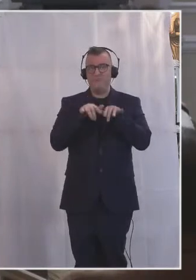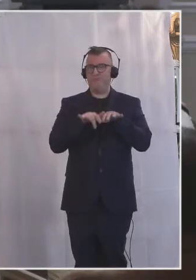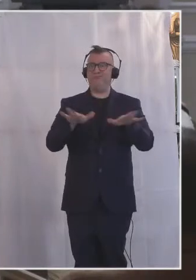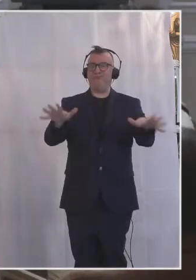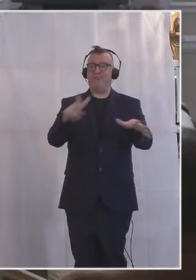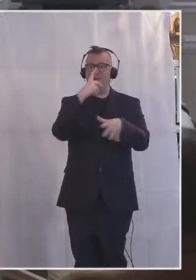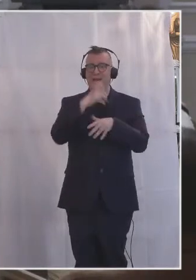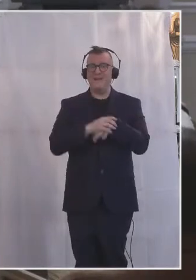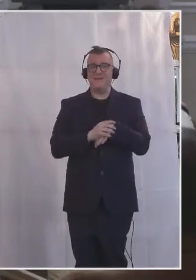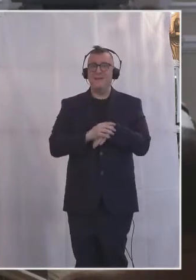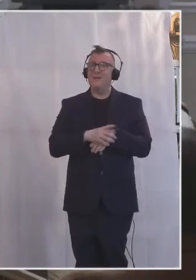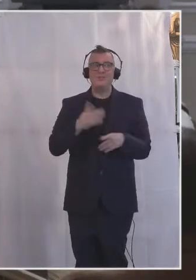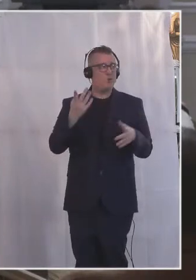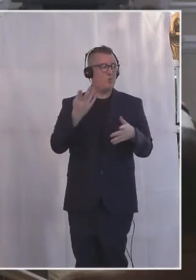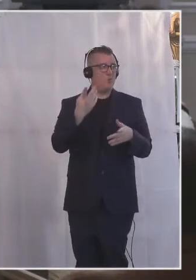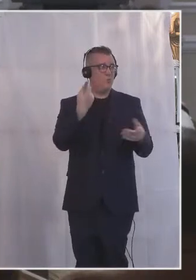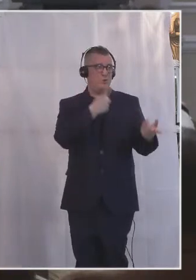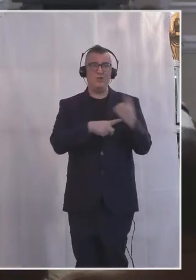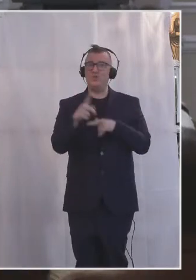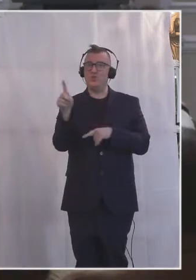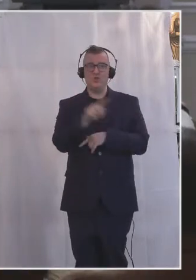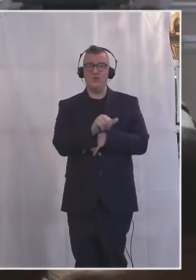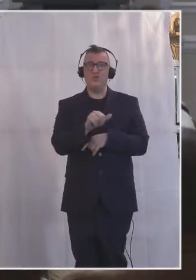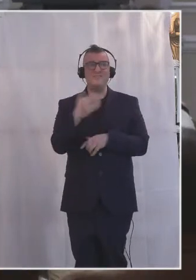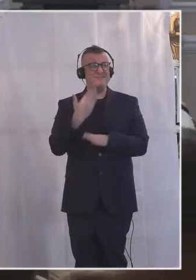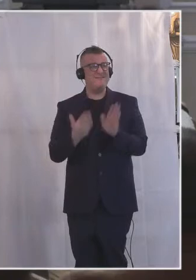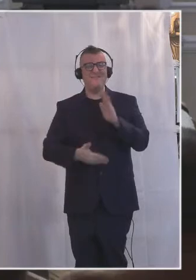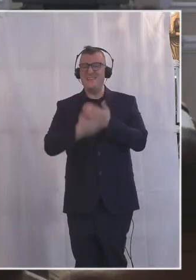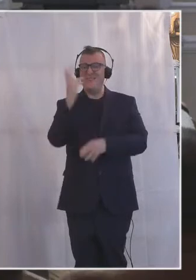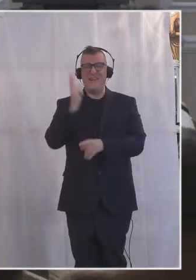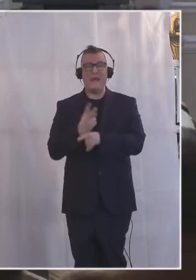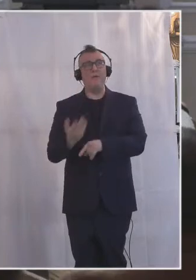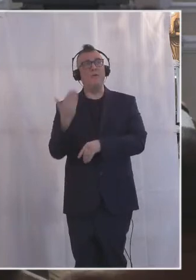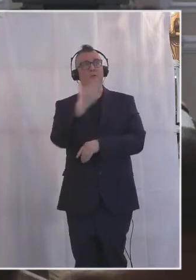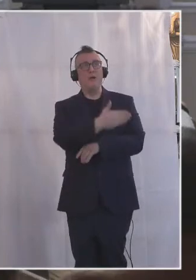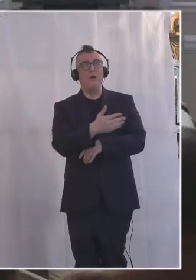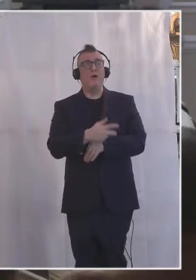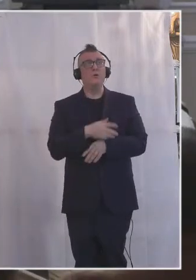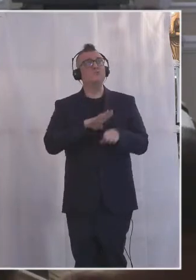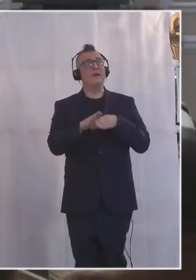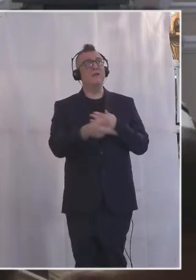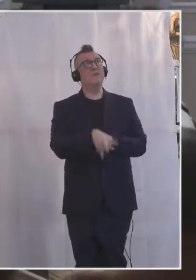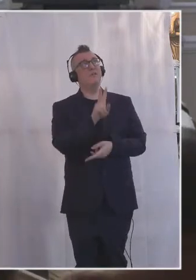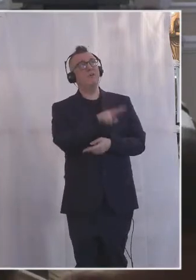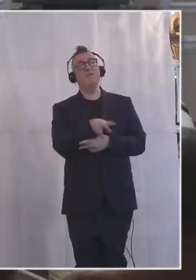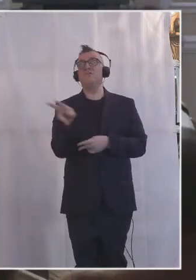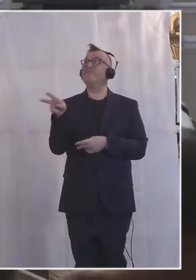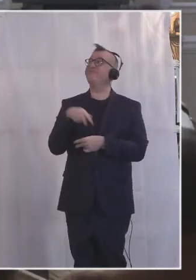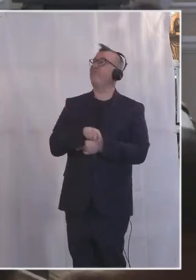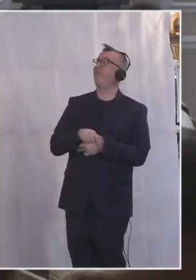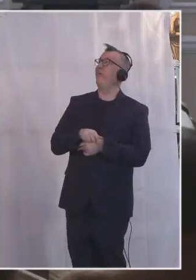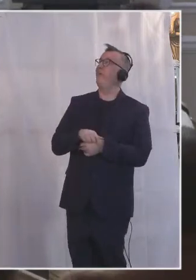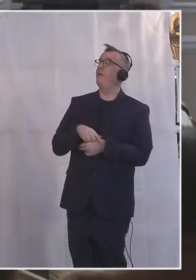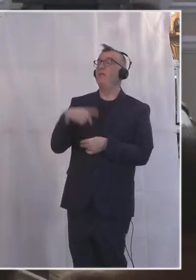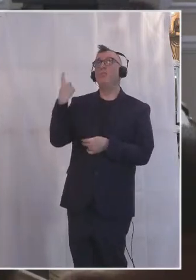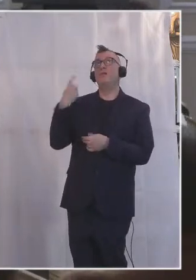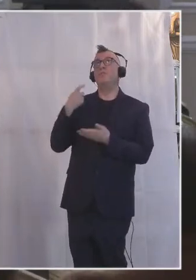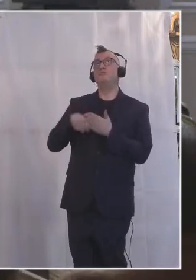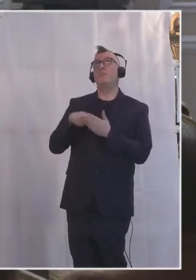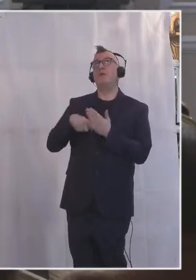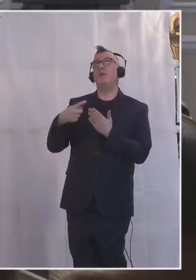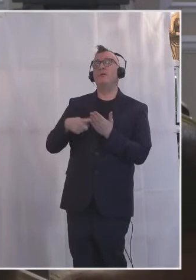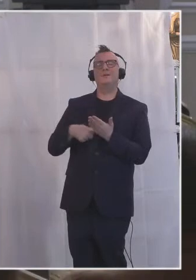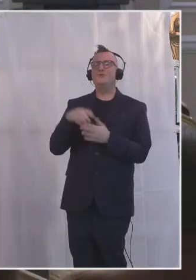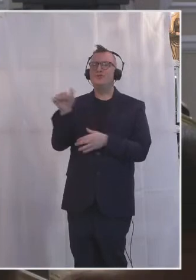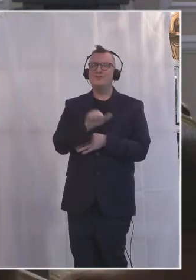should have to go to a training session where we're bored to tears, doing our shopping list or looking out the window, because we can do better. Wonderful, thank